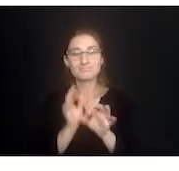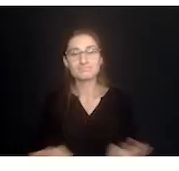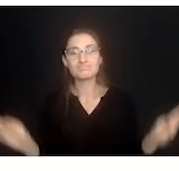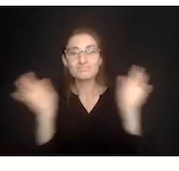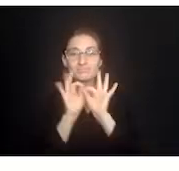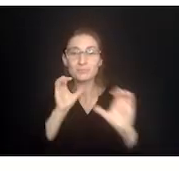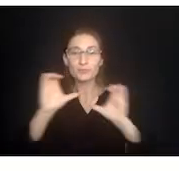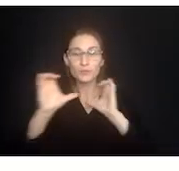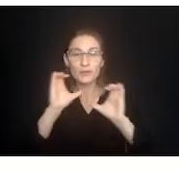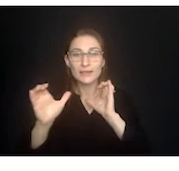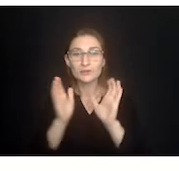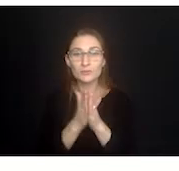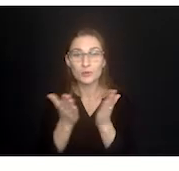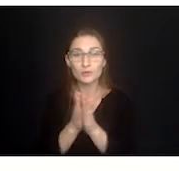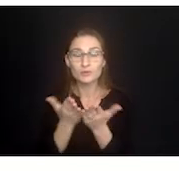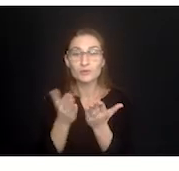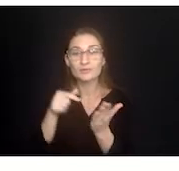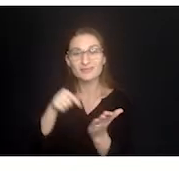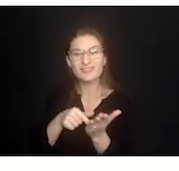communication pictures, a conversation book,